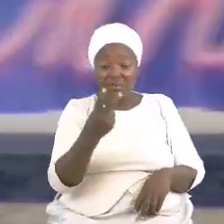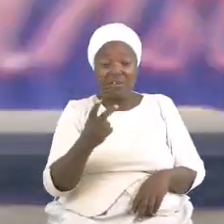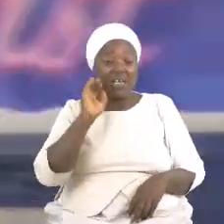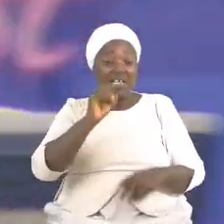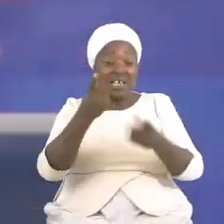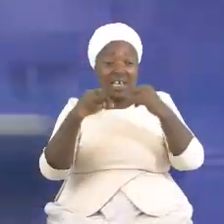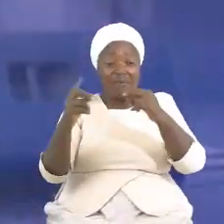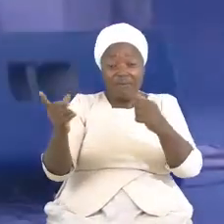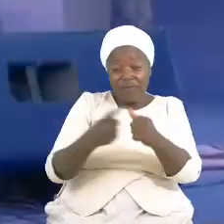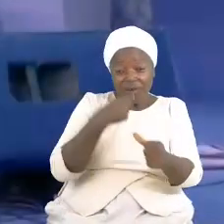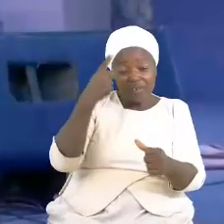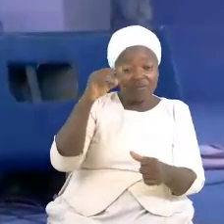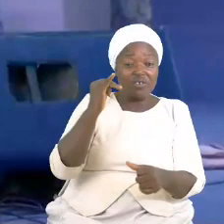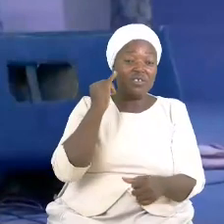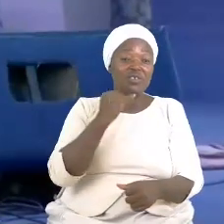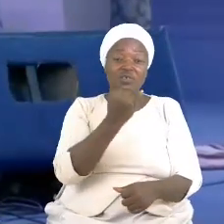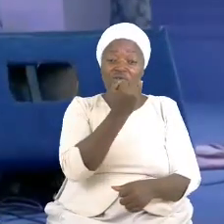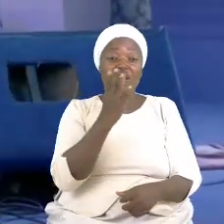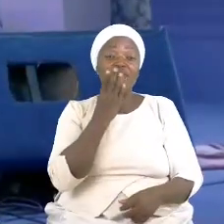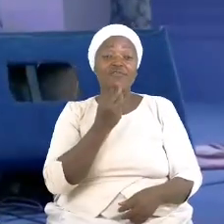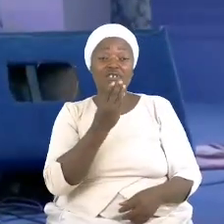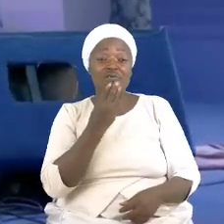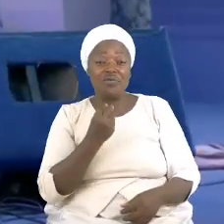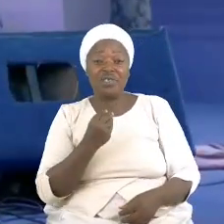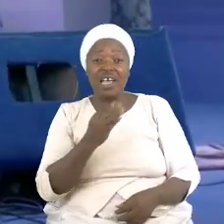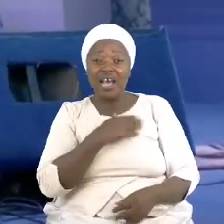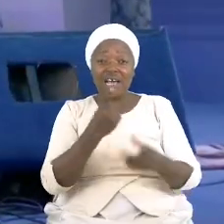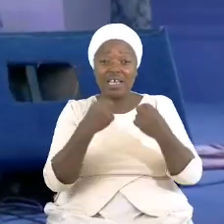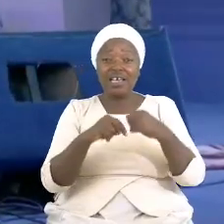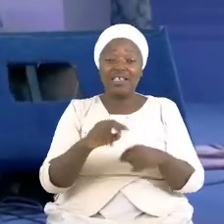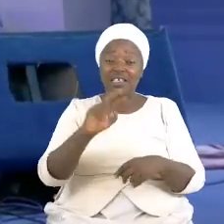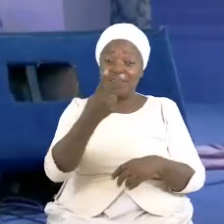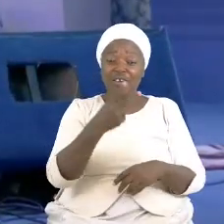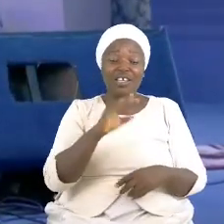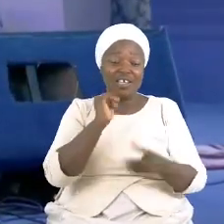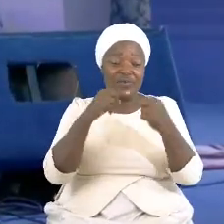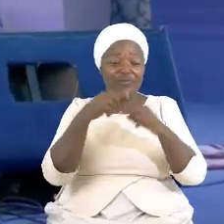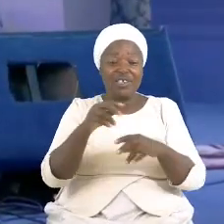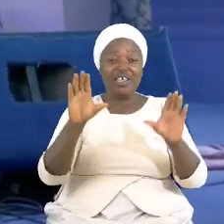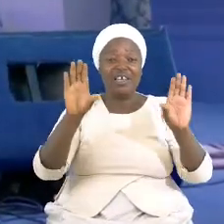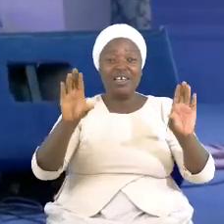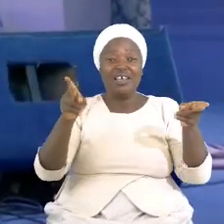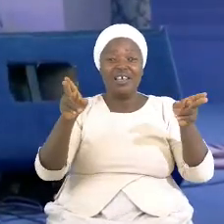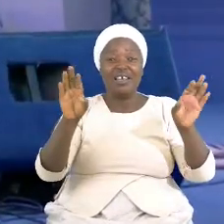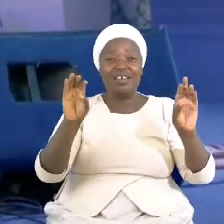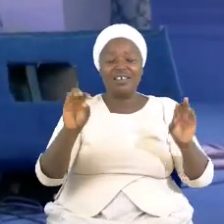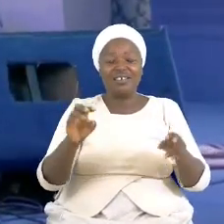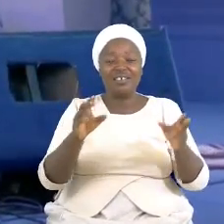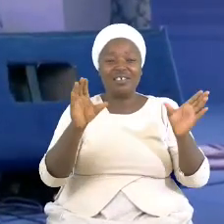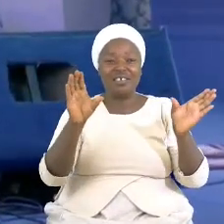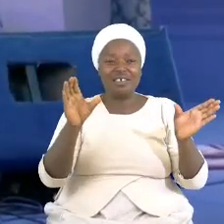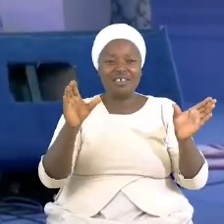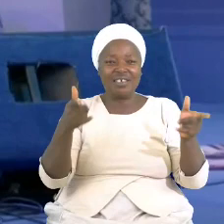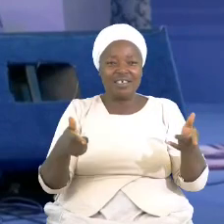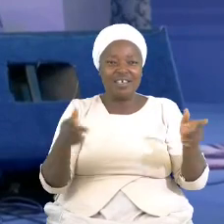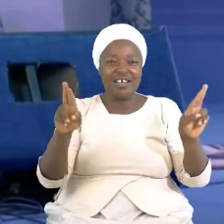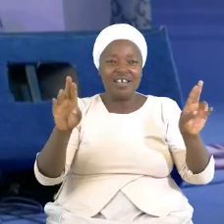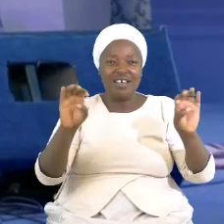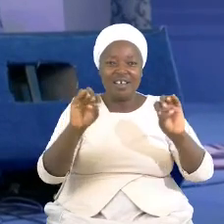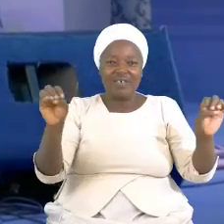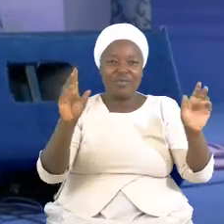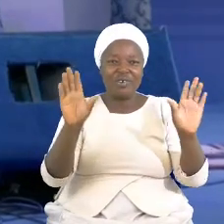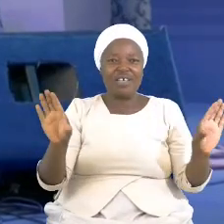And secondly, he came for the Greeks. And I am on the line. Let him serve